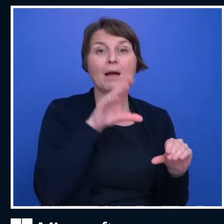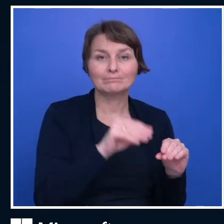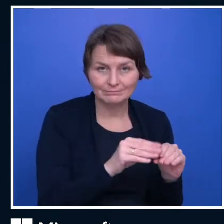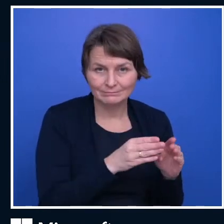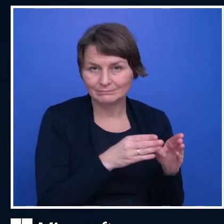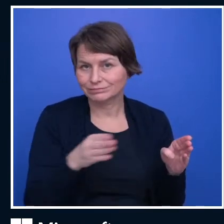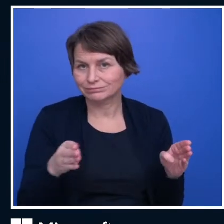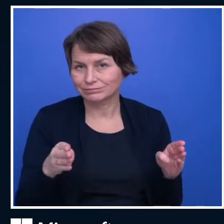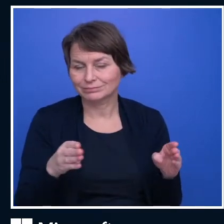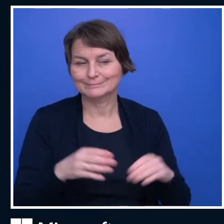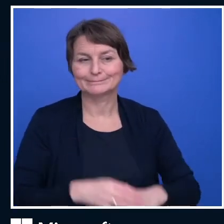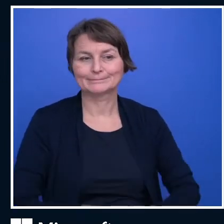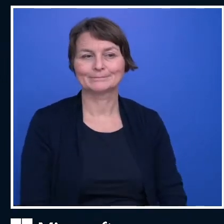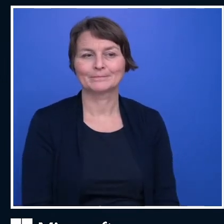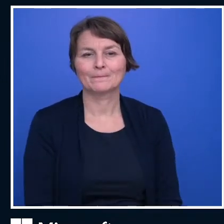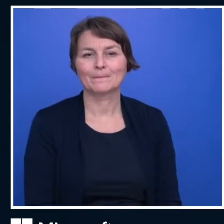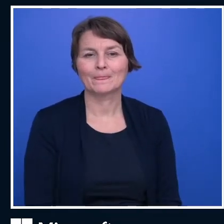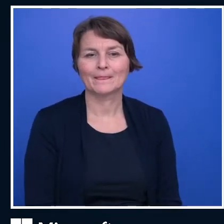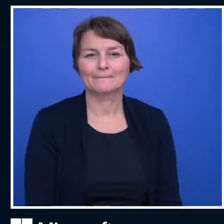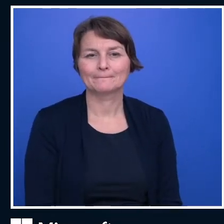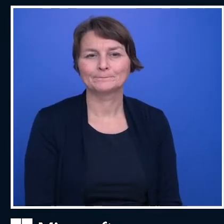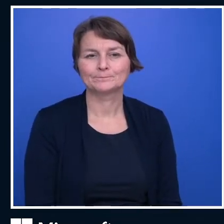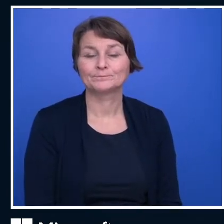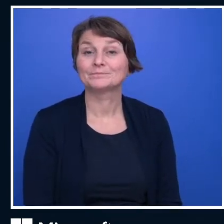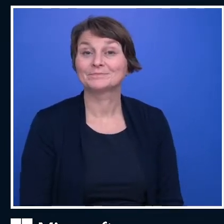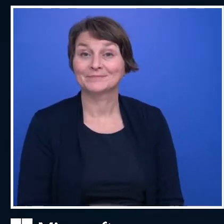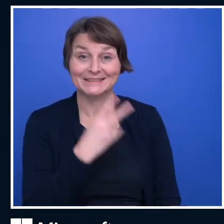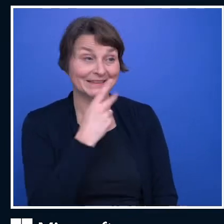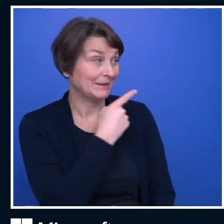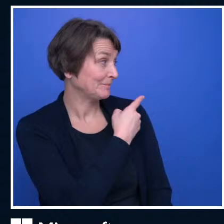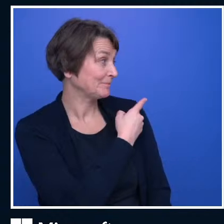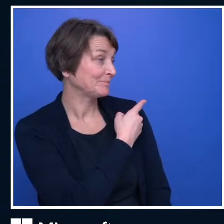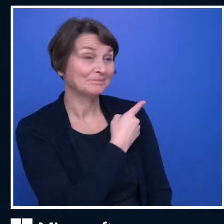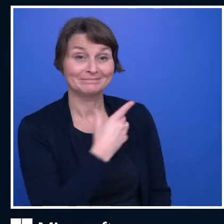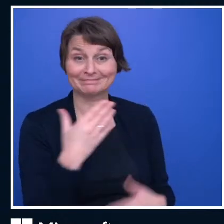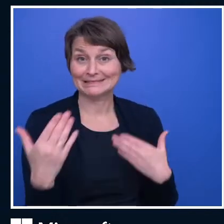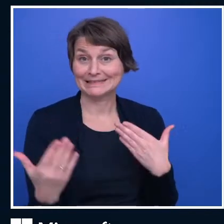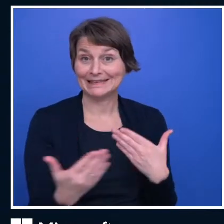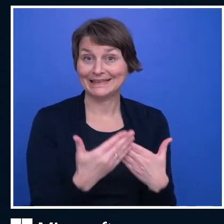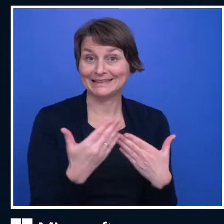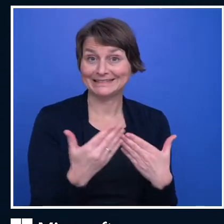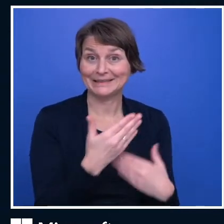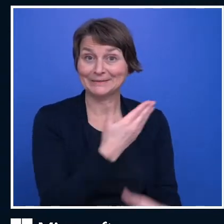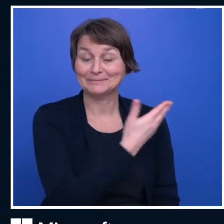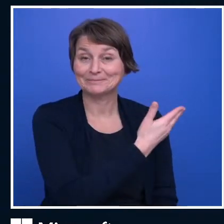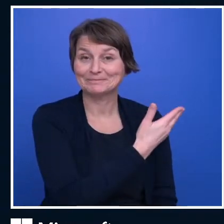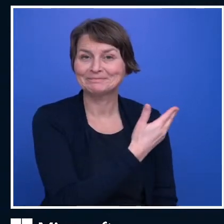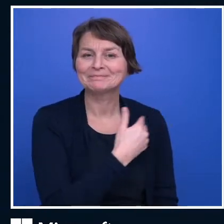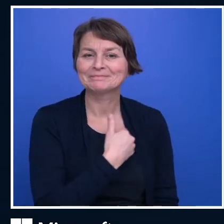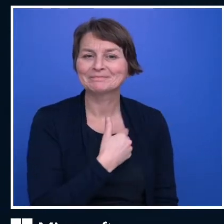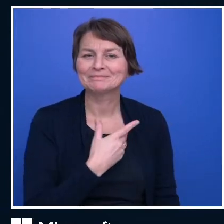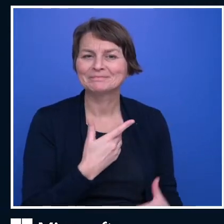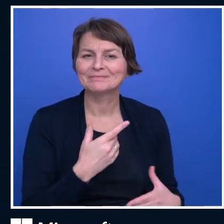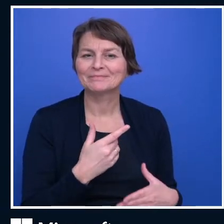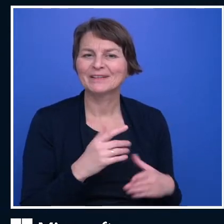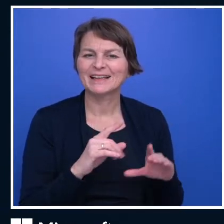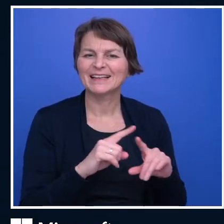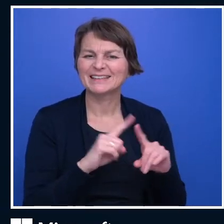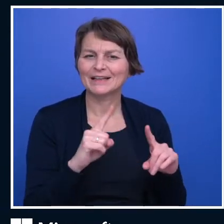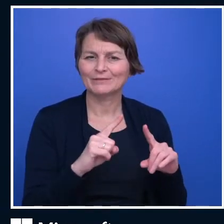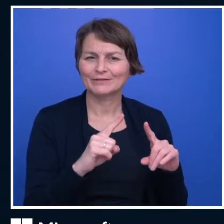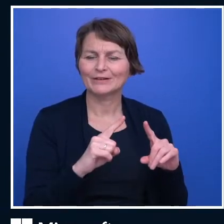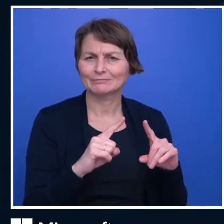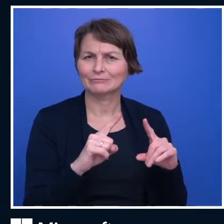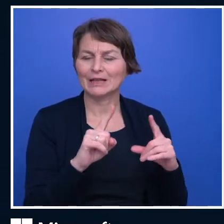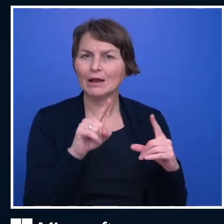You can see how easy it is to sort of load the audio data and get a representation out